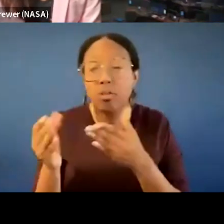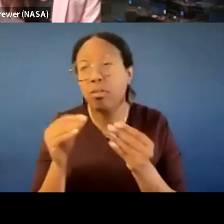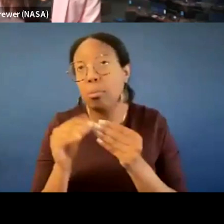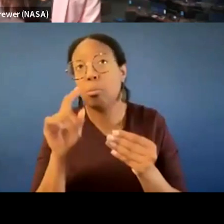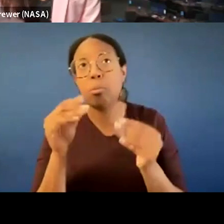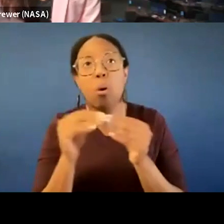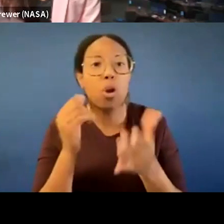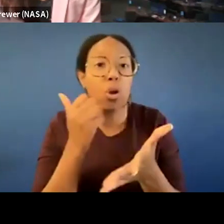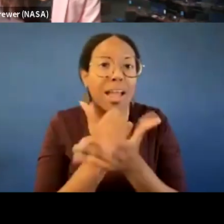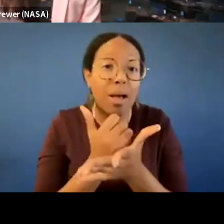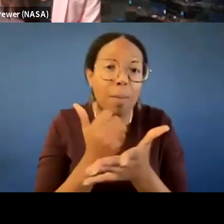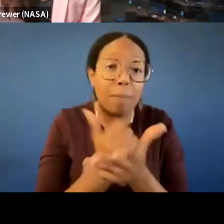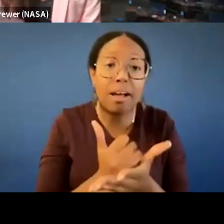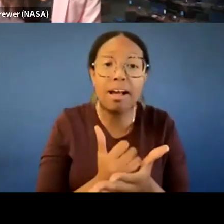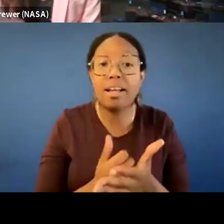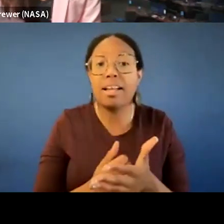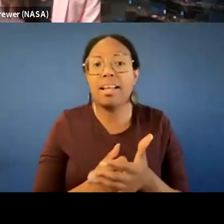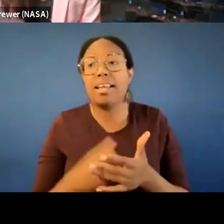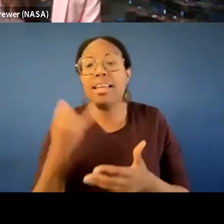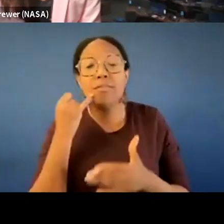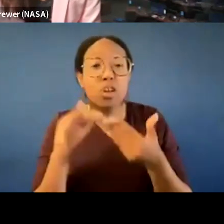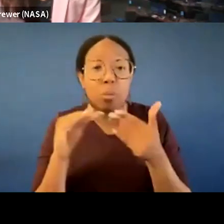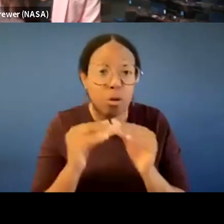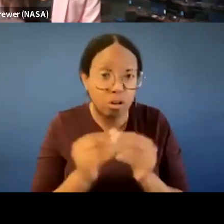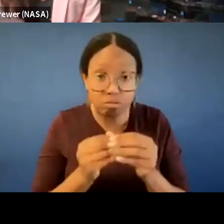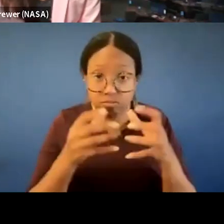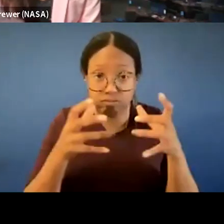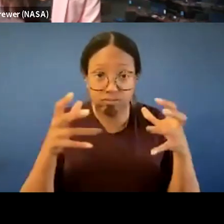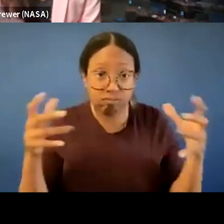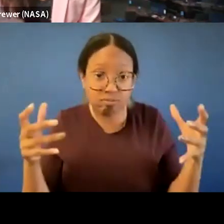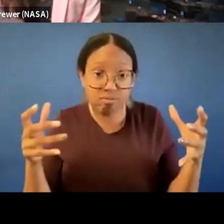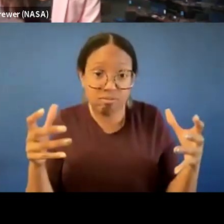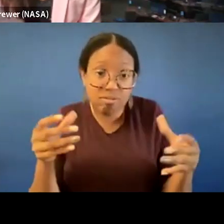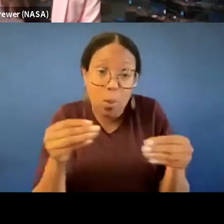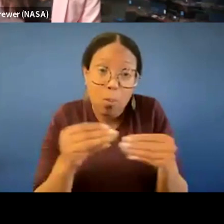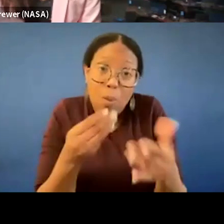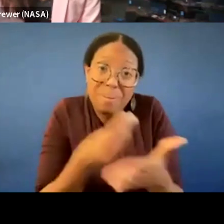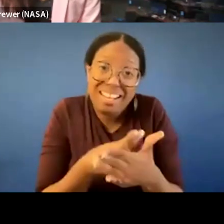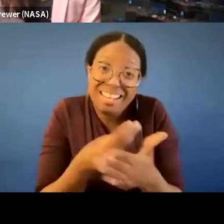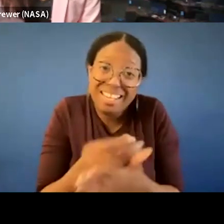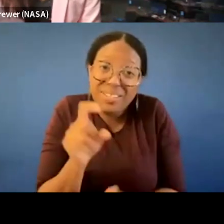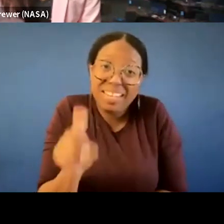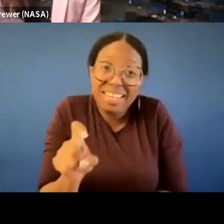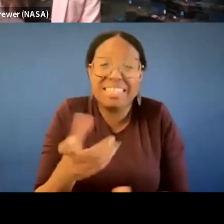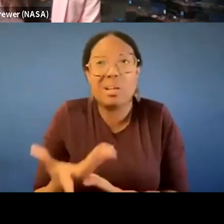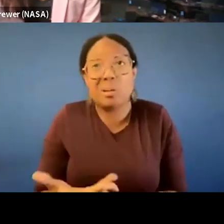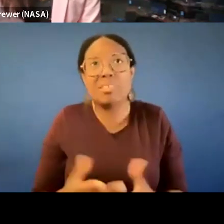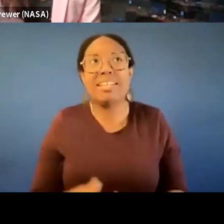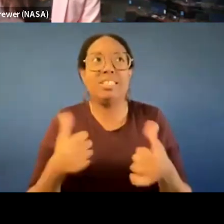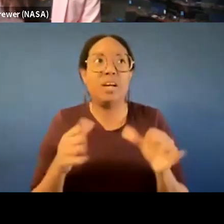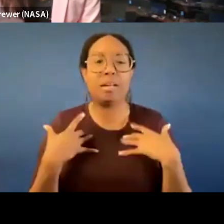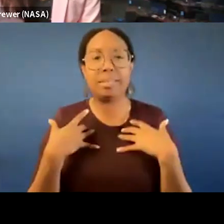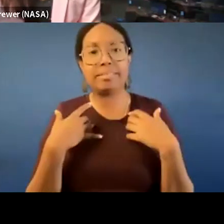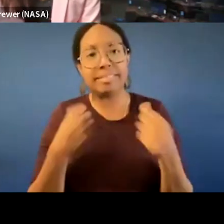more, the bigger your community gets, the more money you have to raise. So I've gotten better at that. And I know that's a part